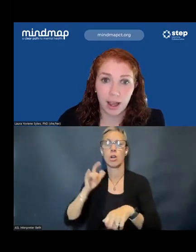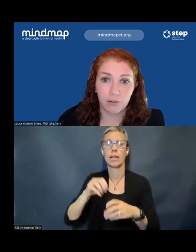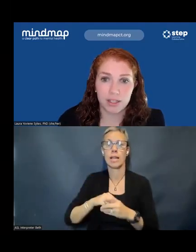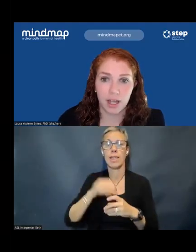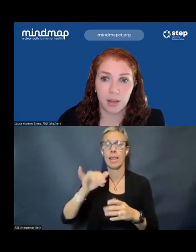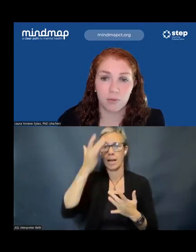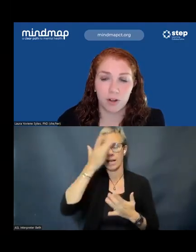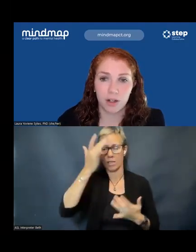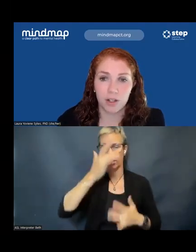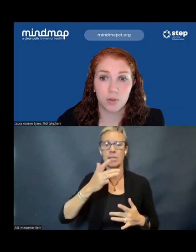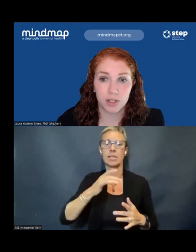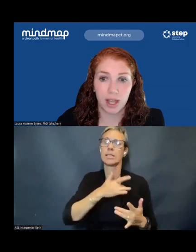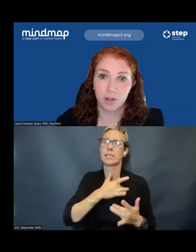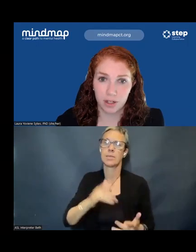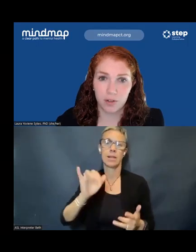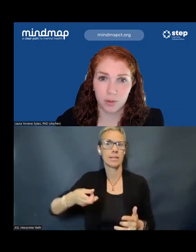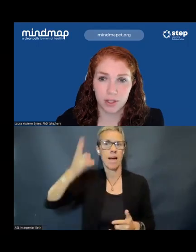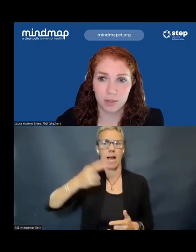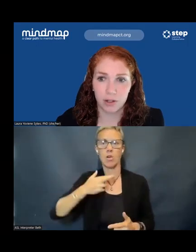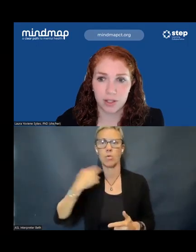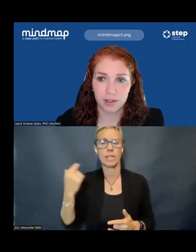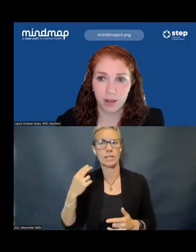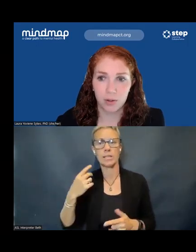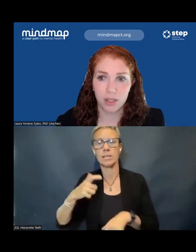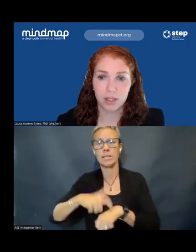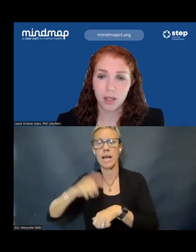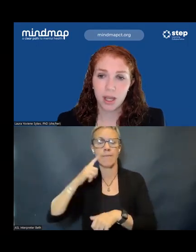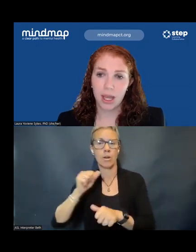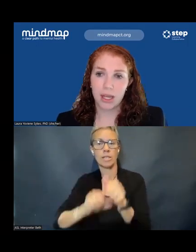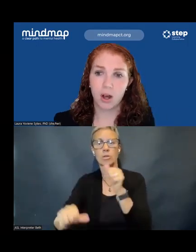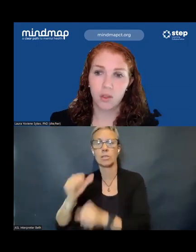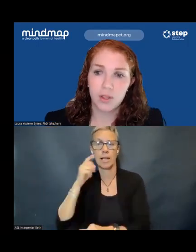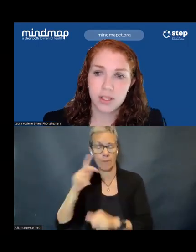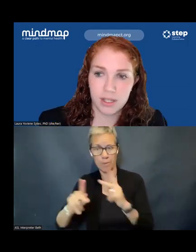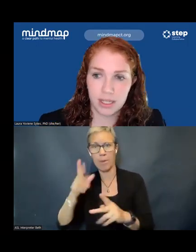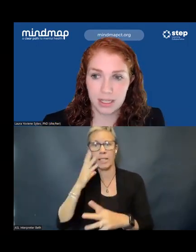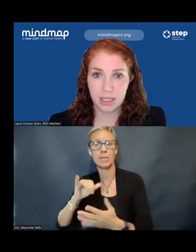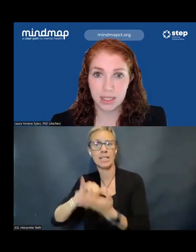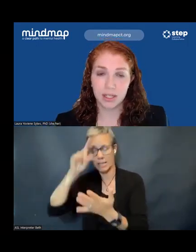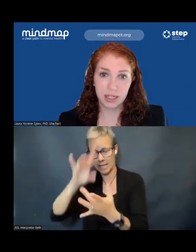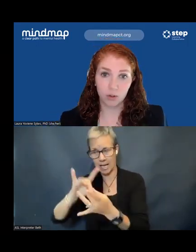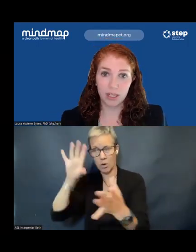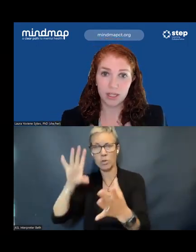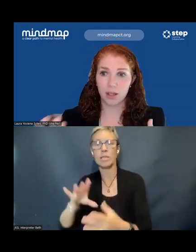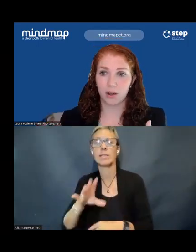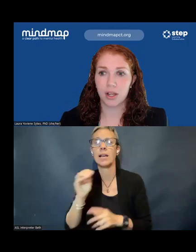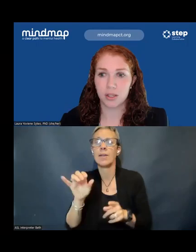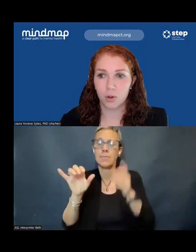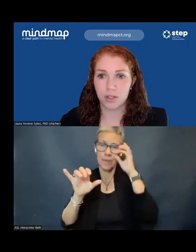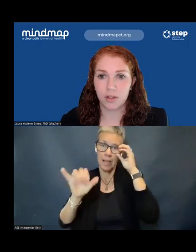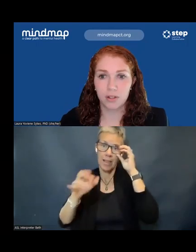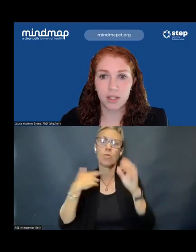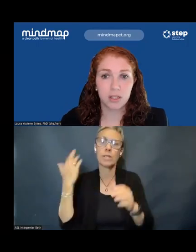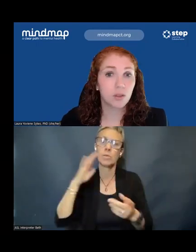particularly high risk time for suicide for individuals experiencing psychosis. And although this risk does decrease